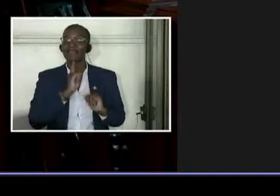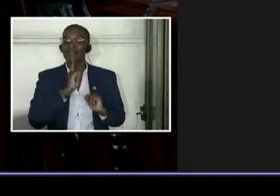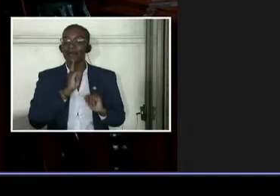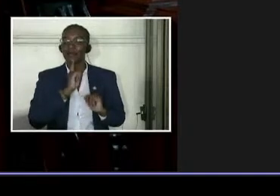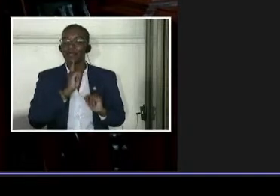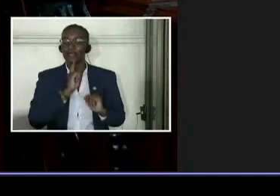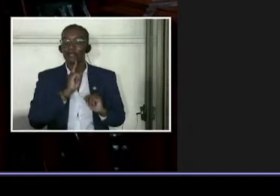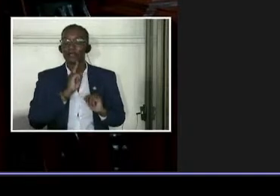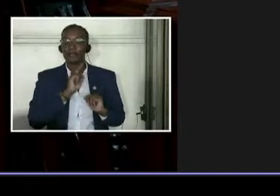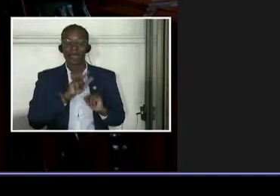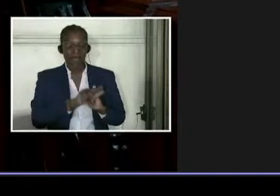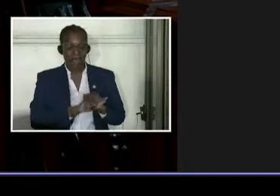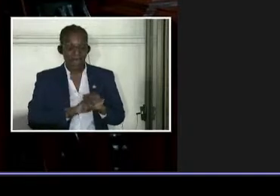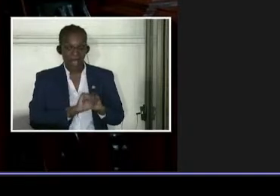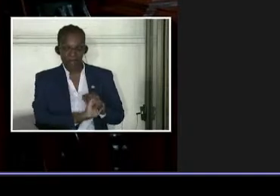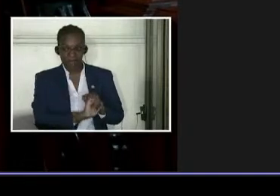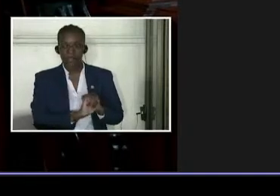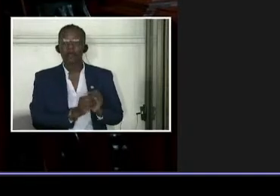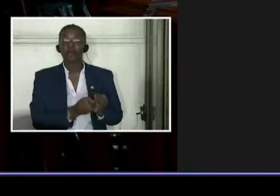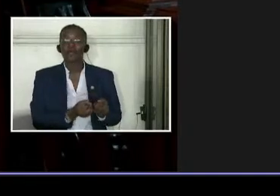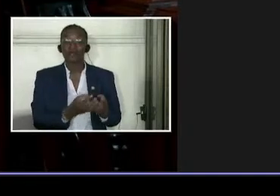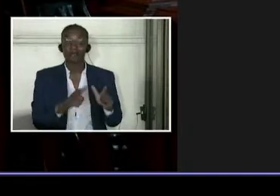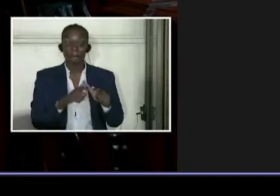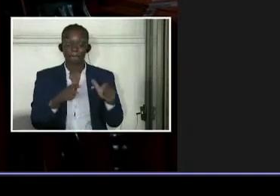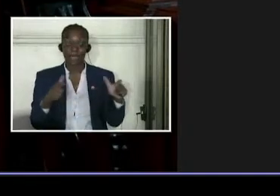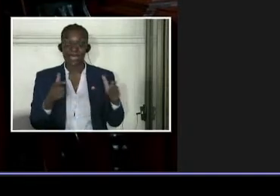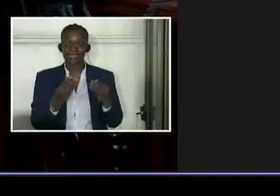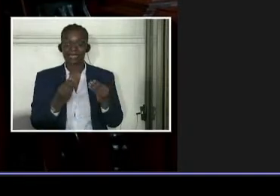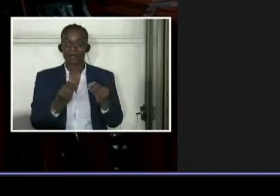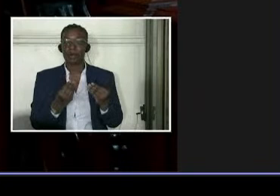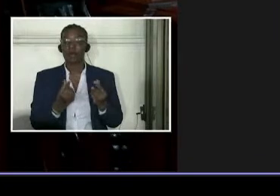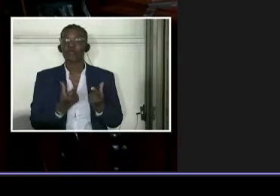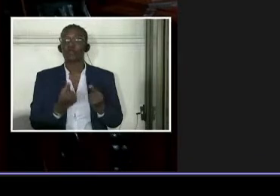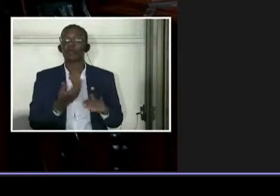11,031 sites will be serviced. This is the biggest number we've ever done.